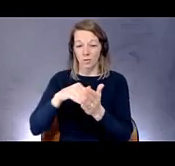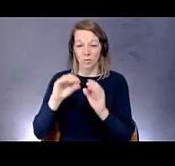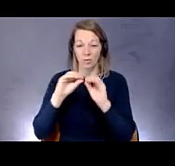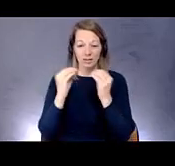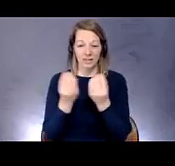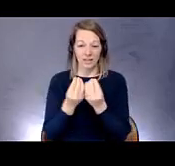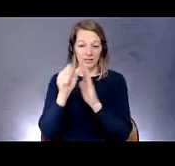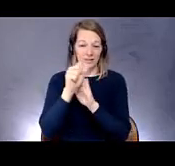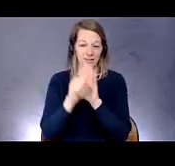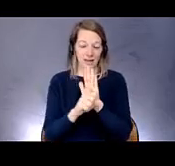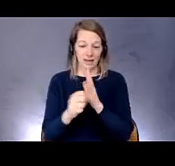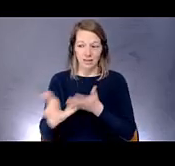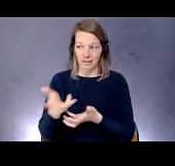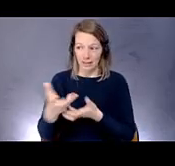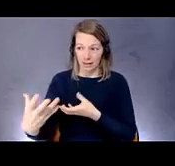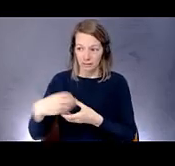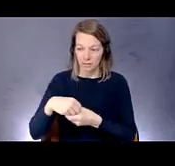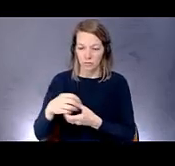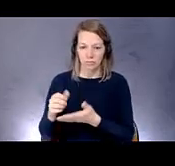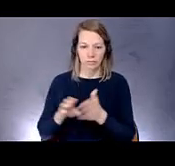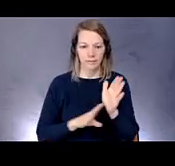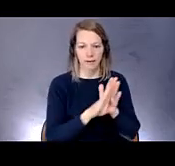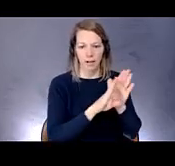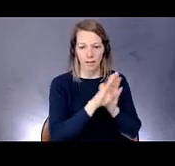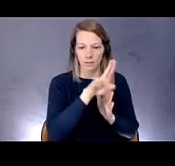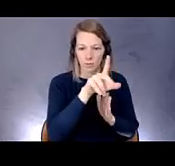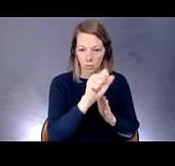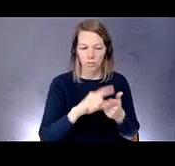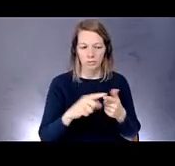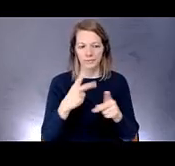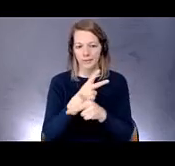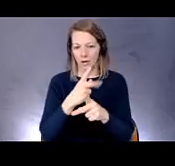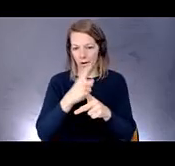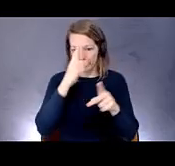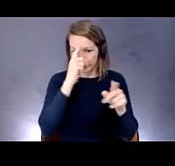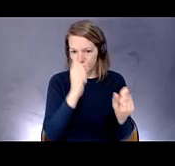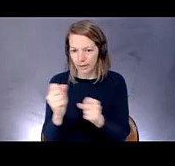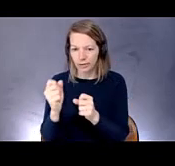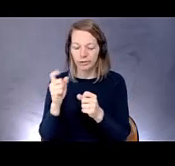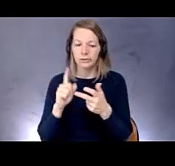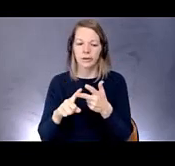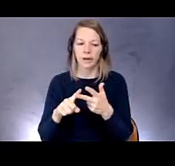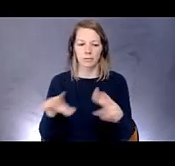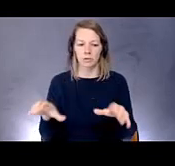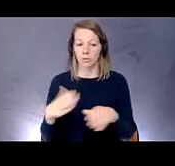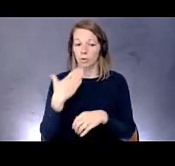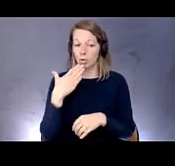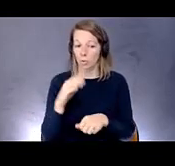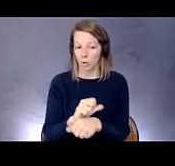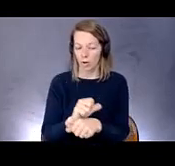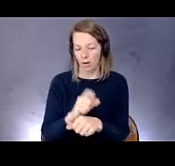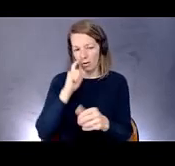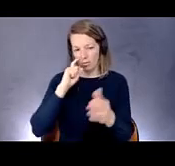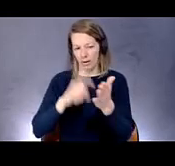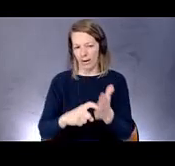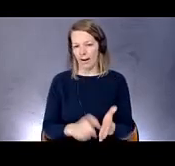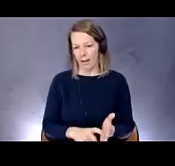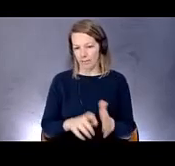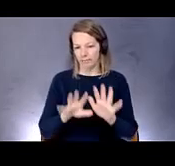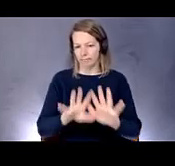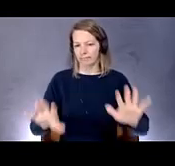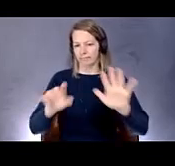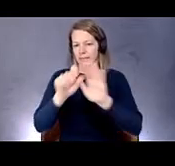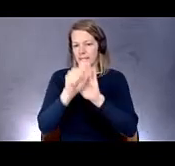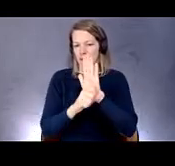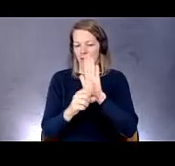state have engaged with us to develop these tools, to figure out the strategies, and to do all the good work. And I do want to recognize that across the state, we're